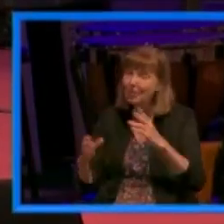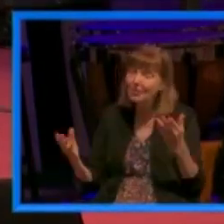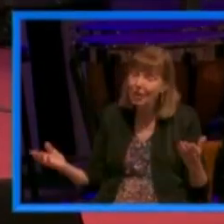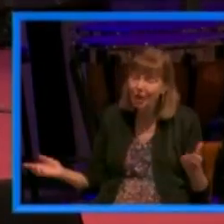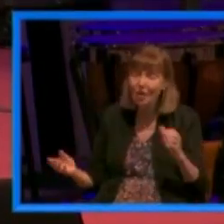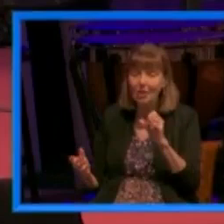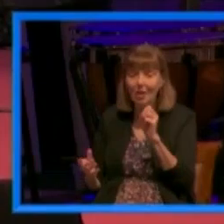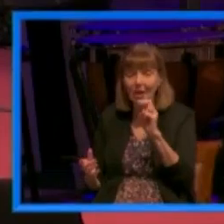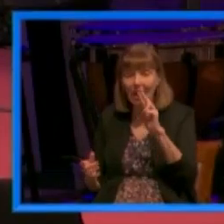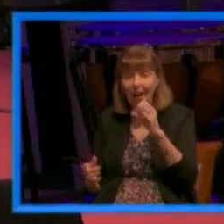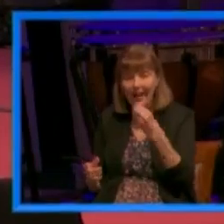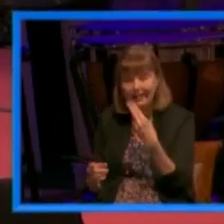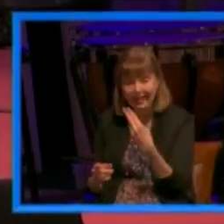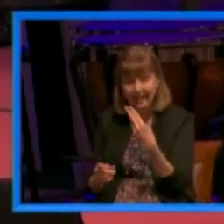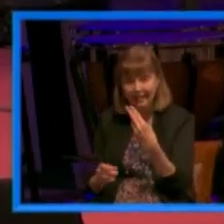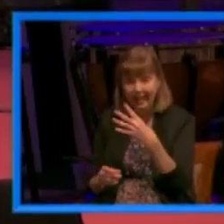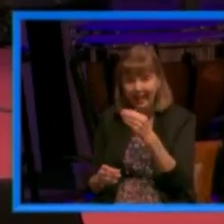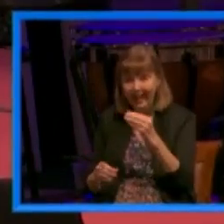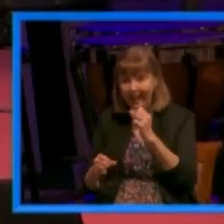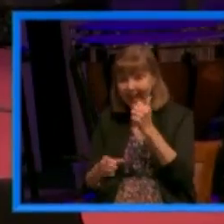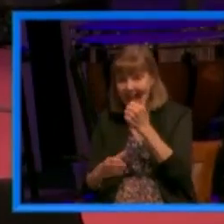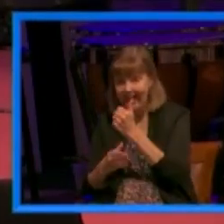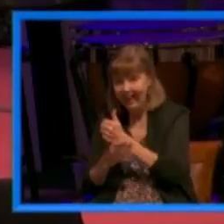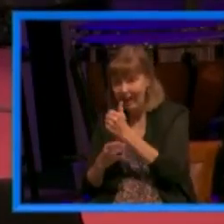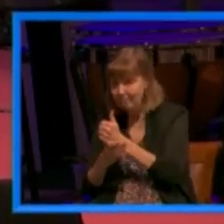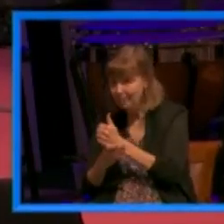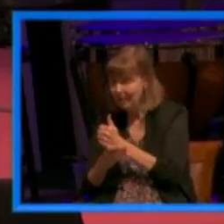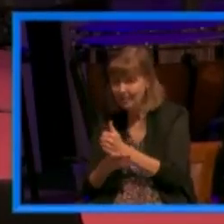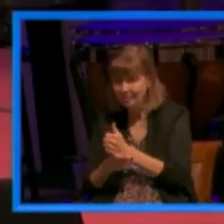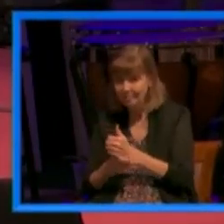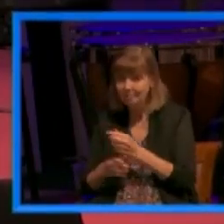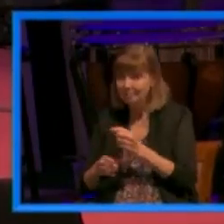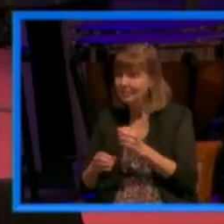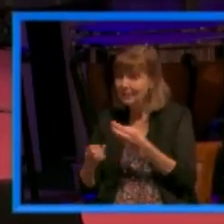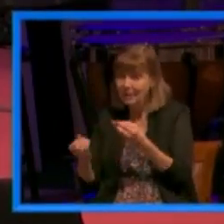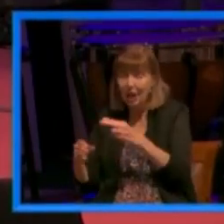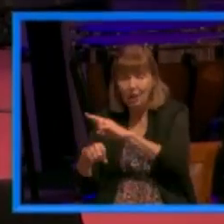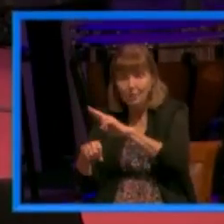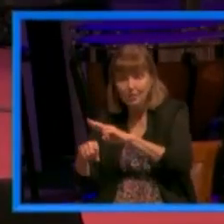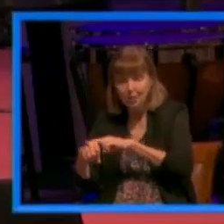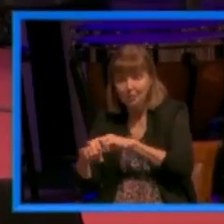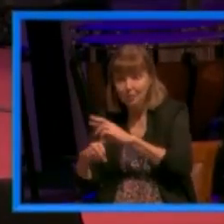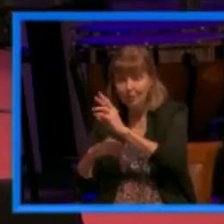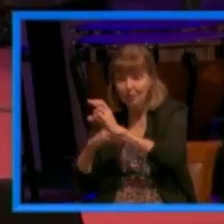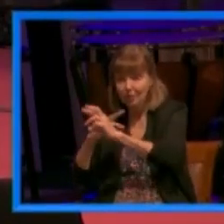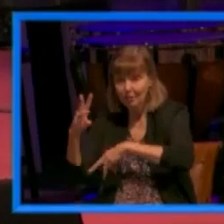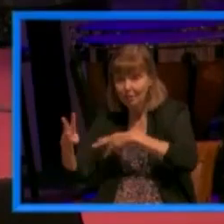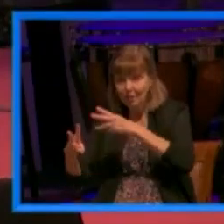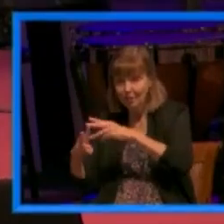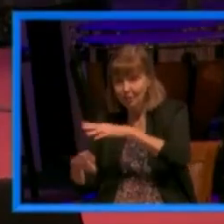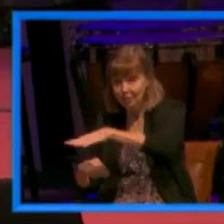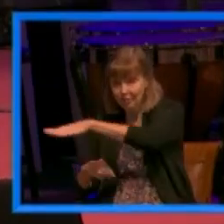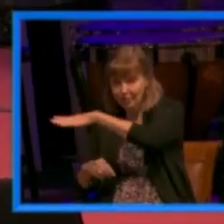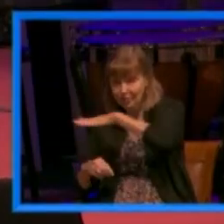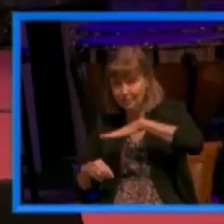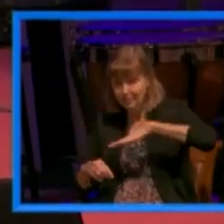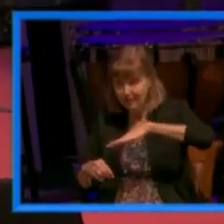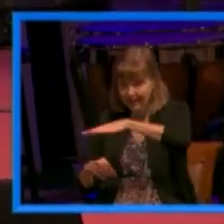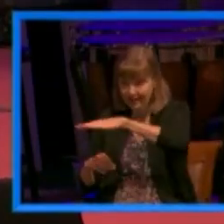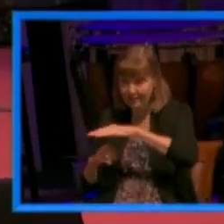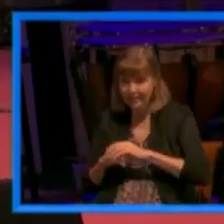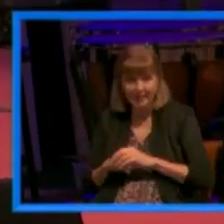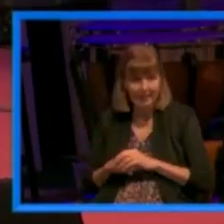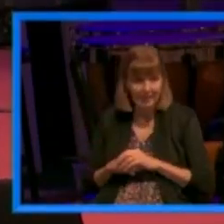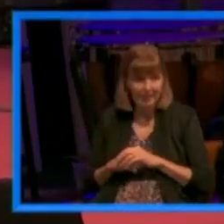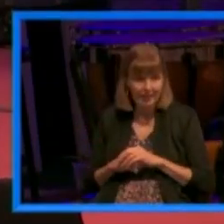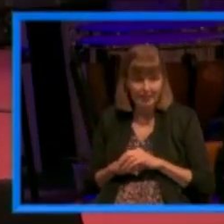world around them. But let's be very clear. This is sinful. It is wrong. It goes against